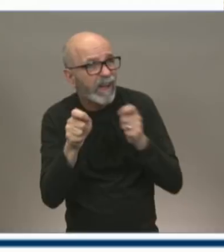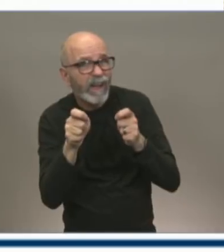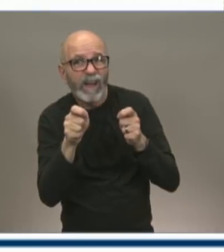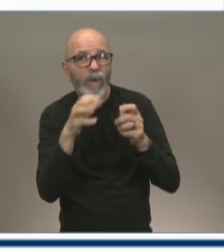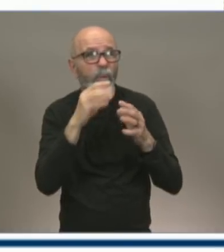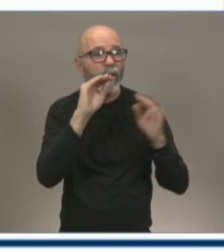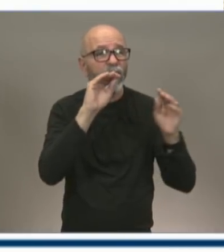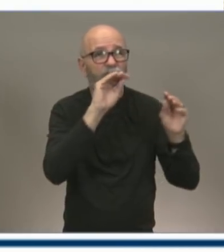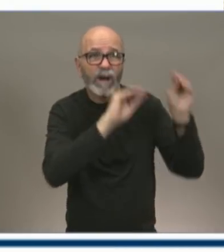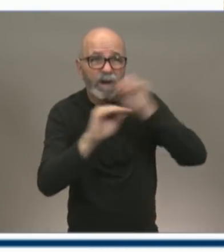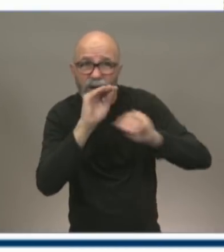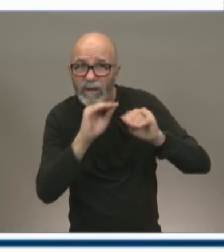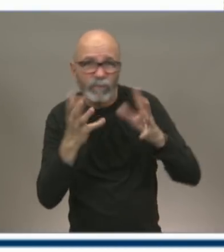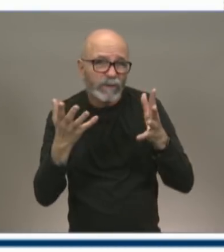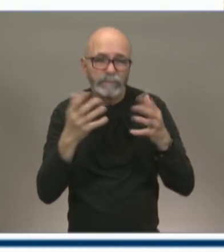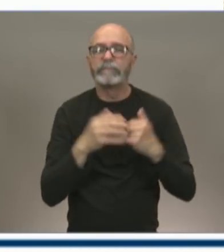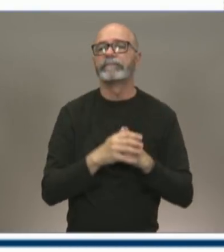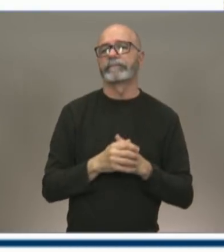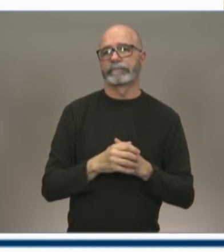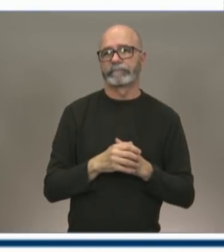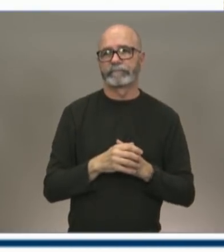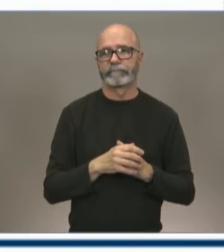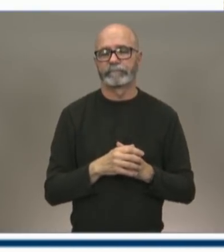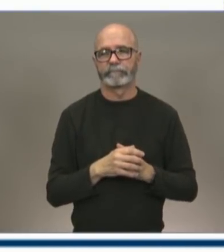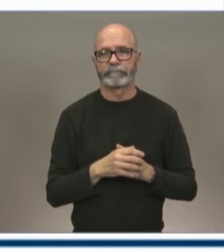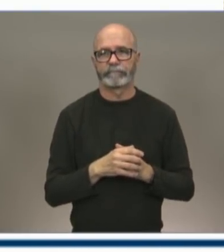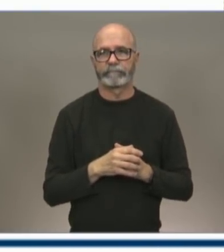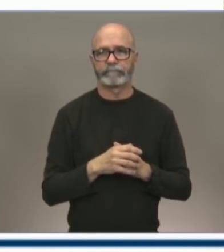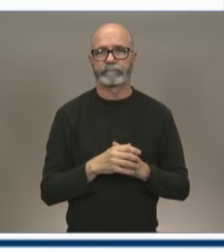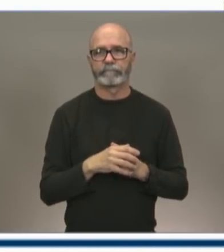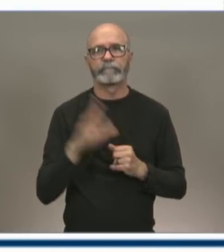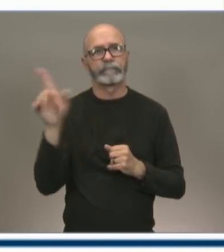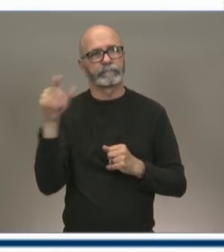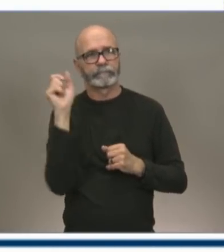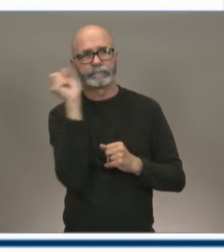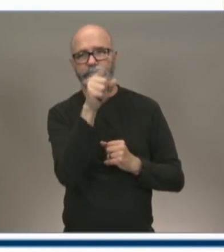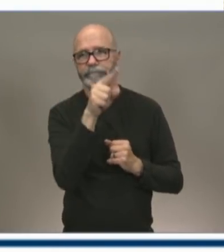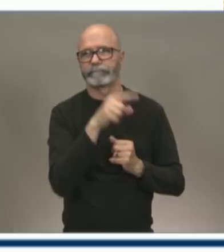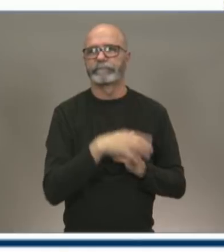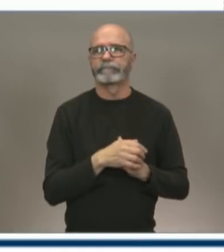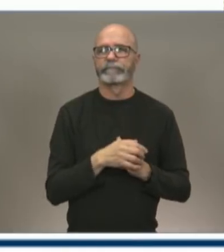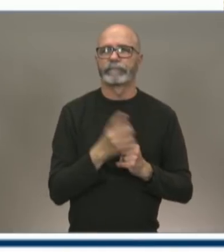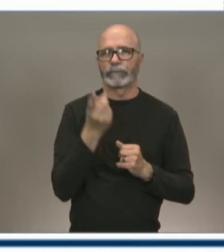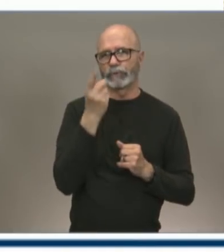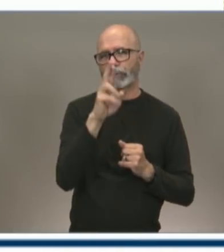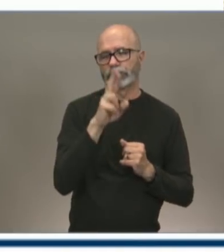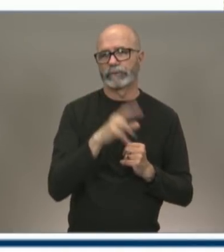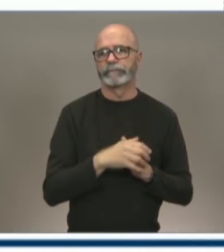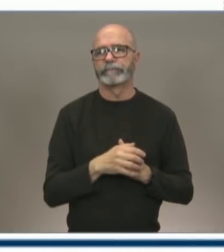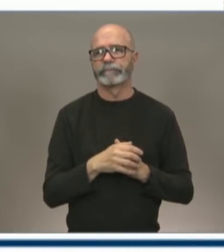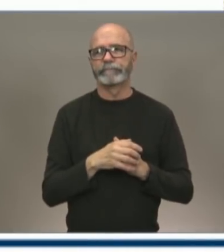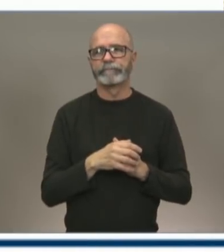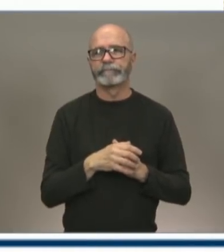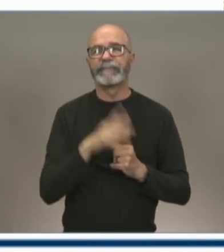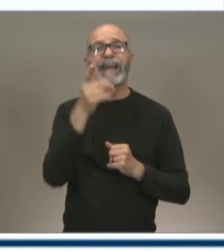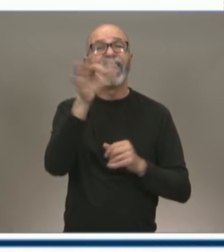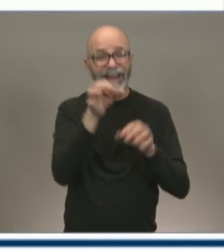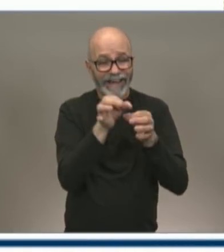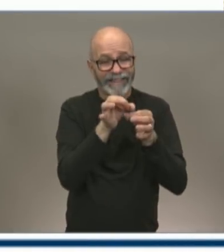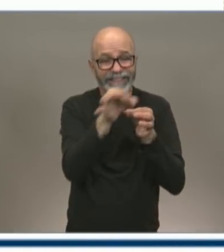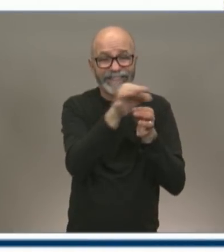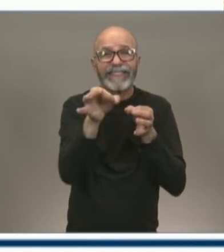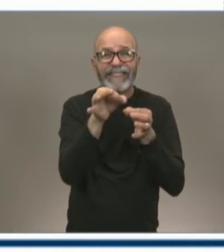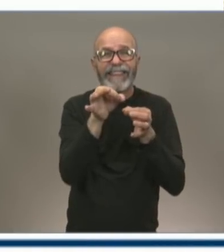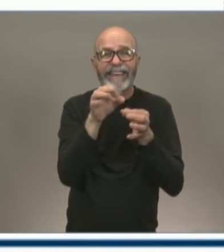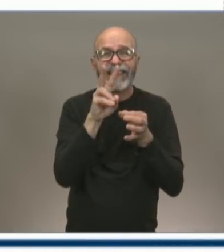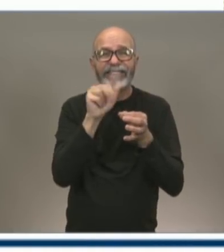follow-up, Sarah. Thanks. And also for Dr. Strang, with the more contagious variants of the virus in Canada, some experts are recommending